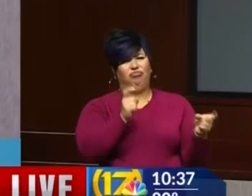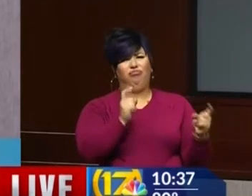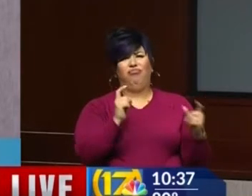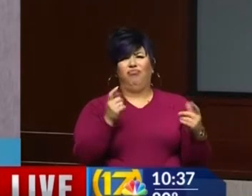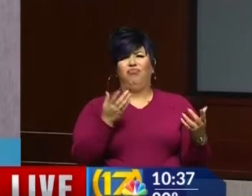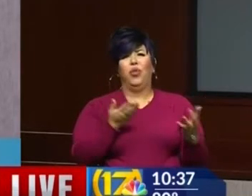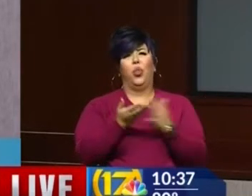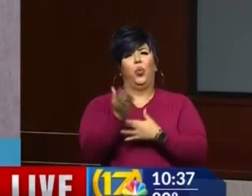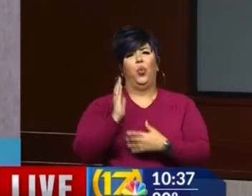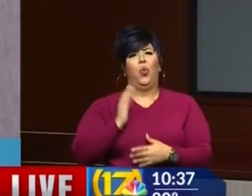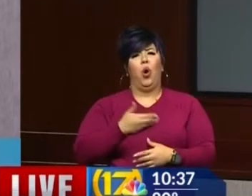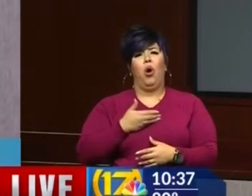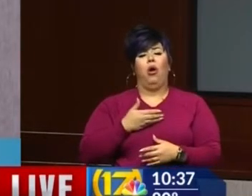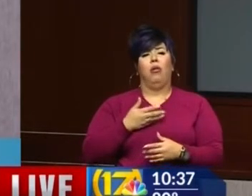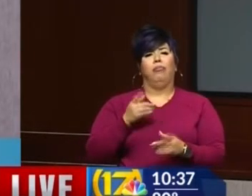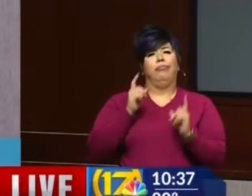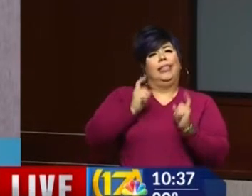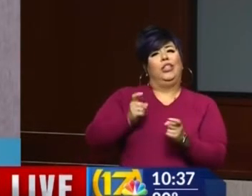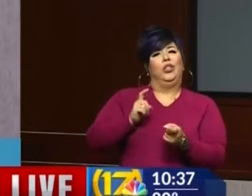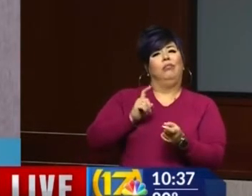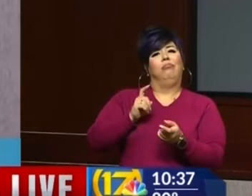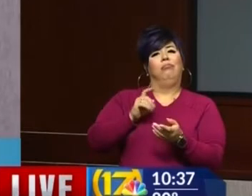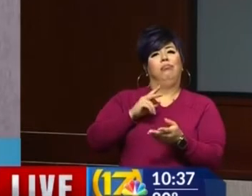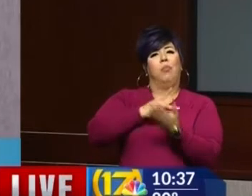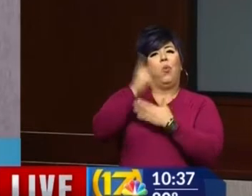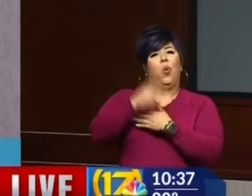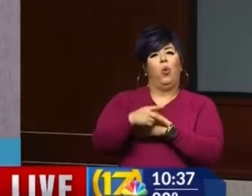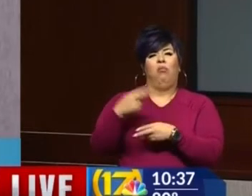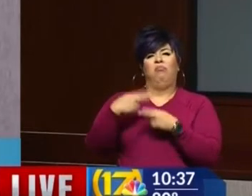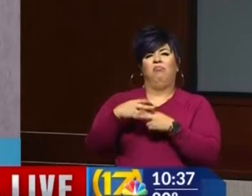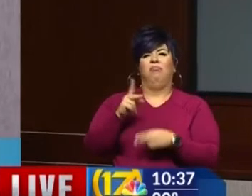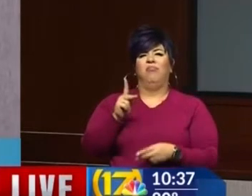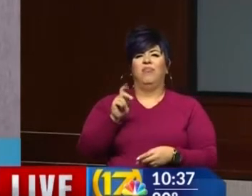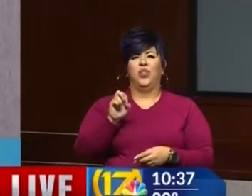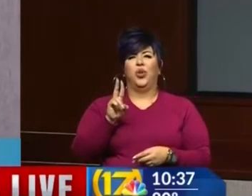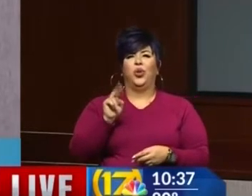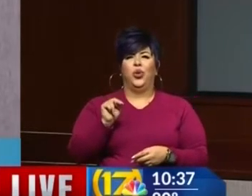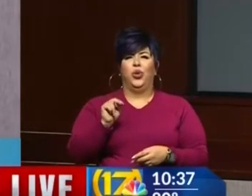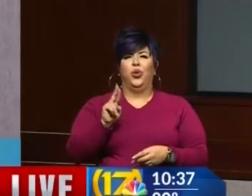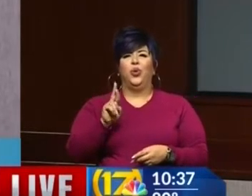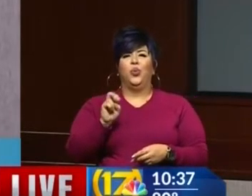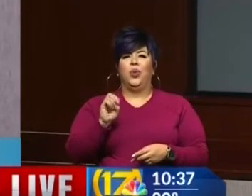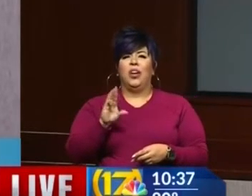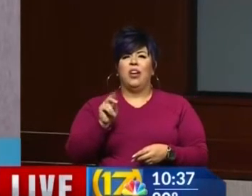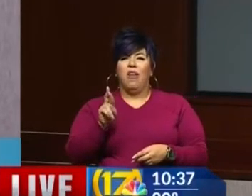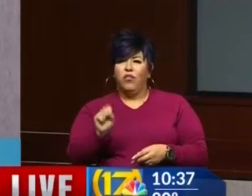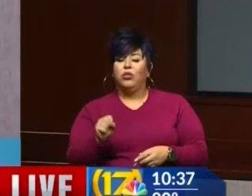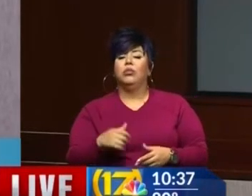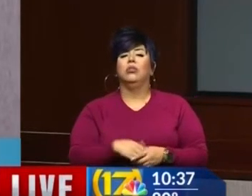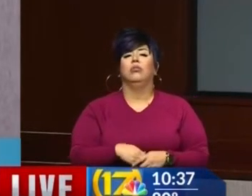our distribution program, Kern Recovers. We're utilizing CAP-K